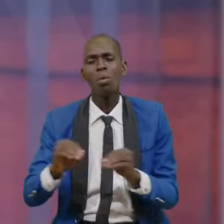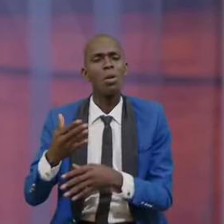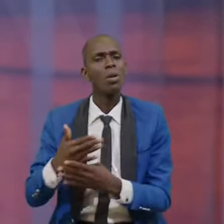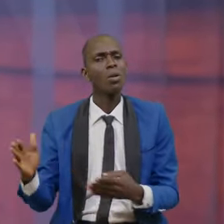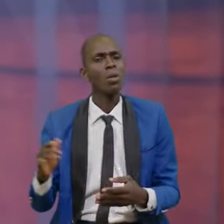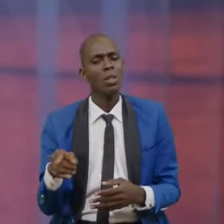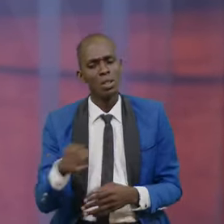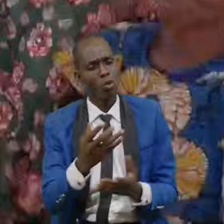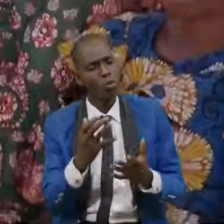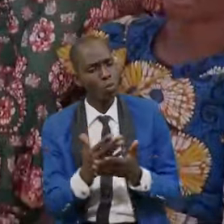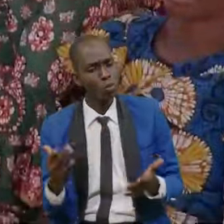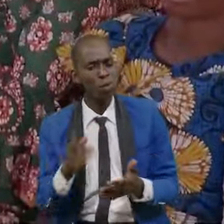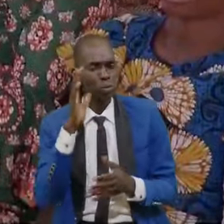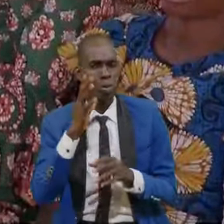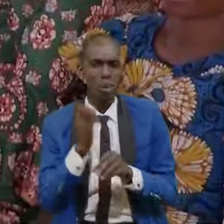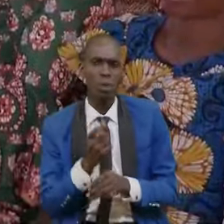what they want.